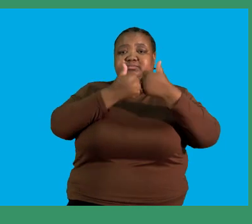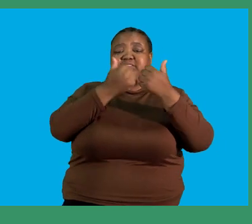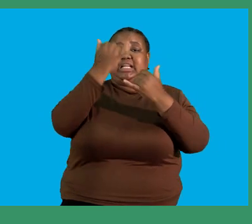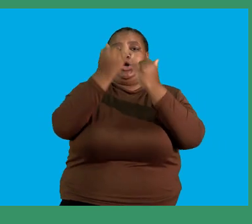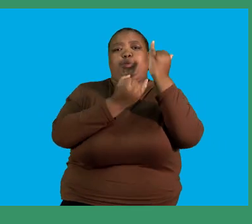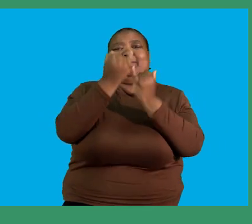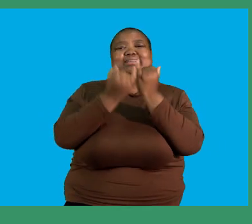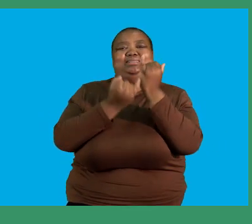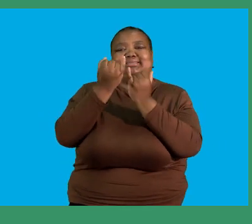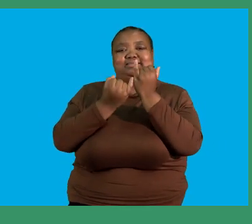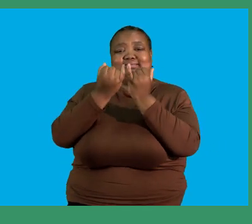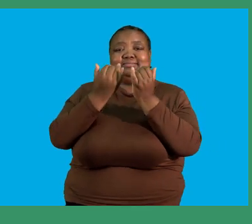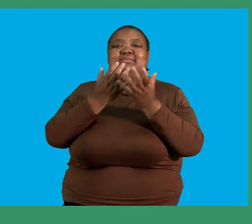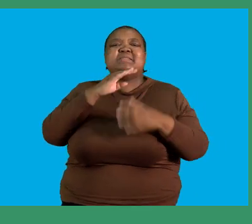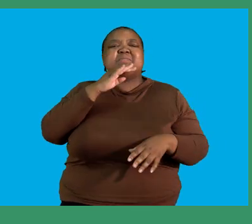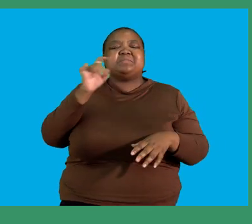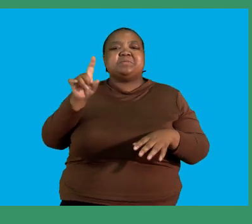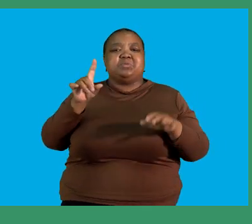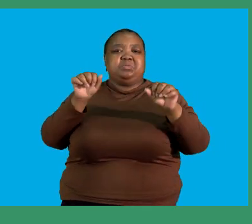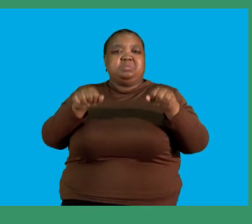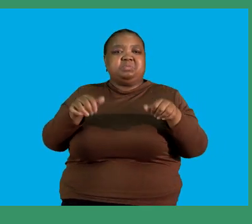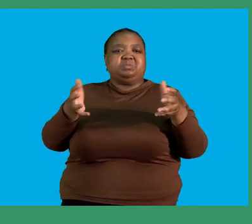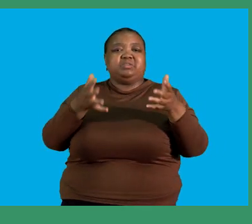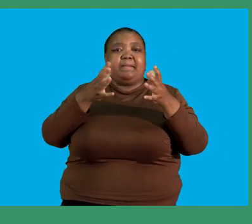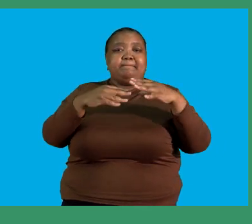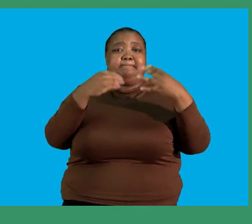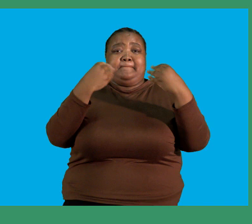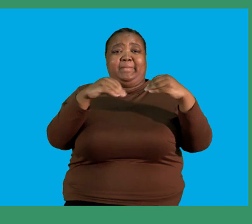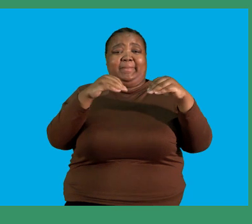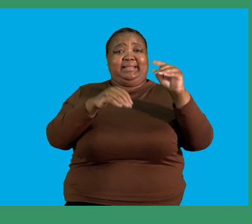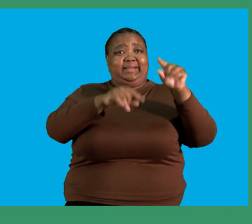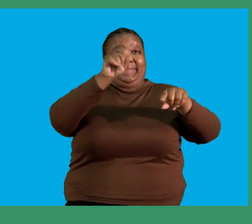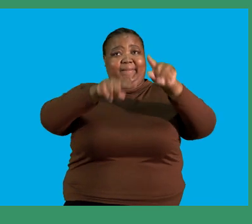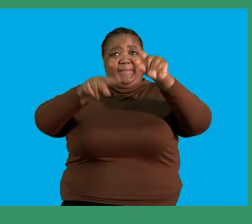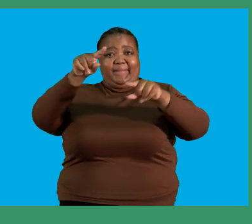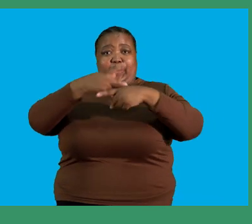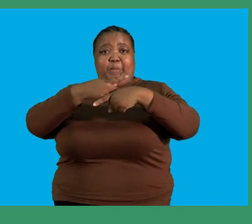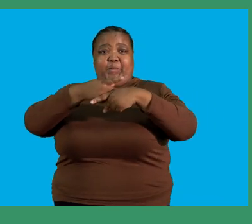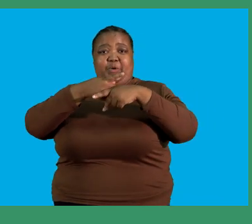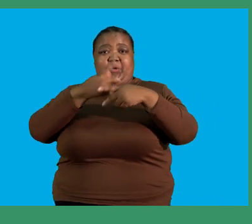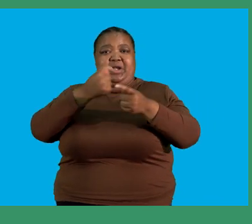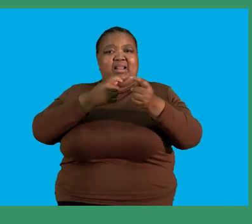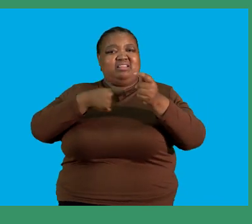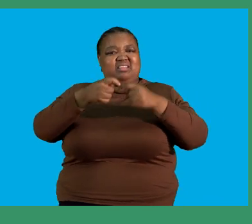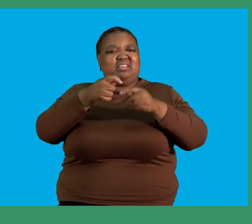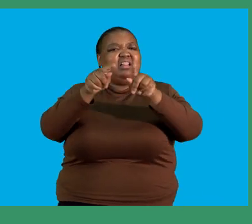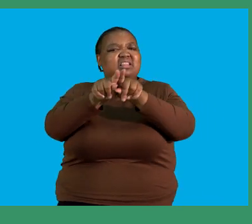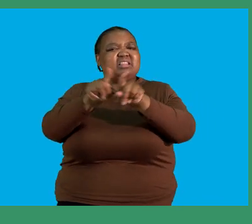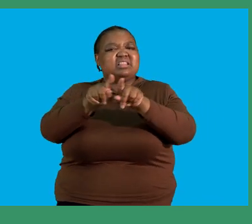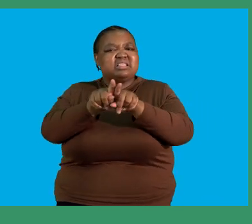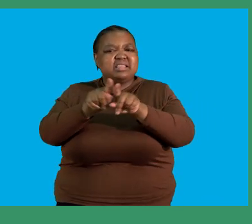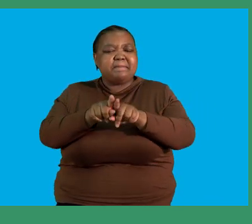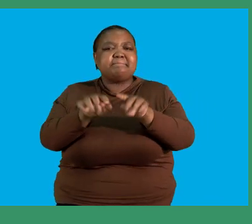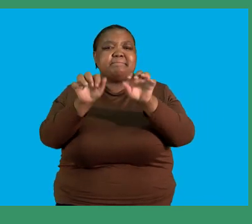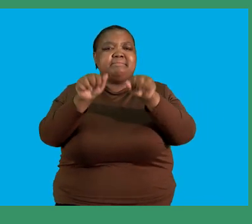challenge of competition. This means that you have different businesses that are selling the same product as yours. So it